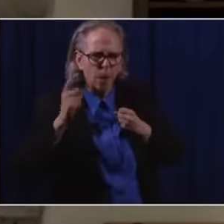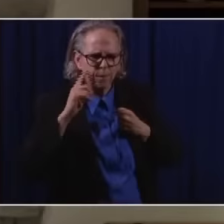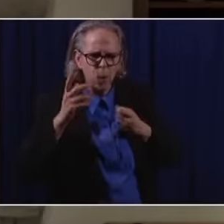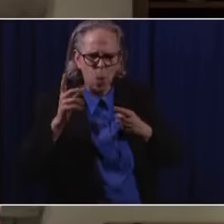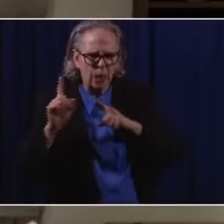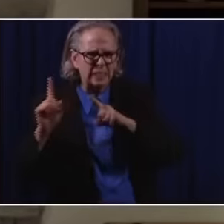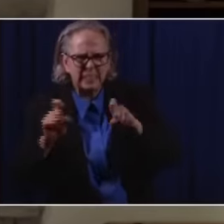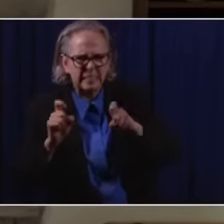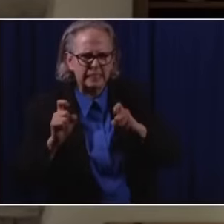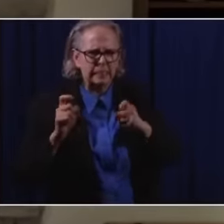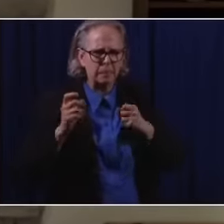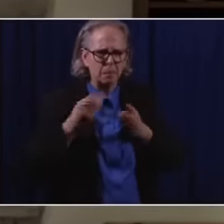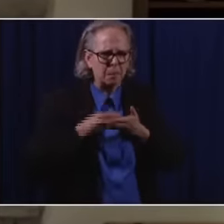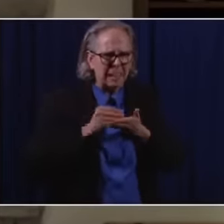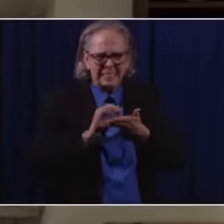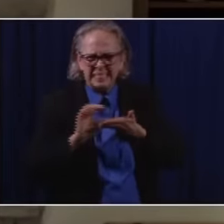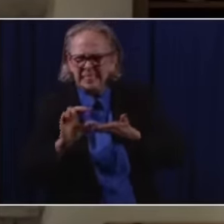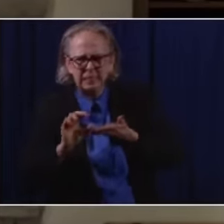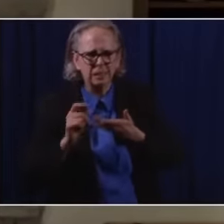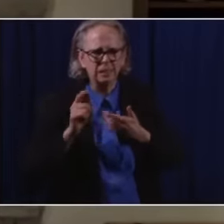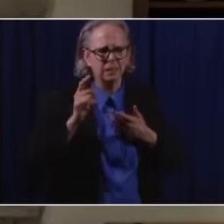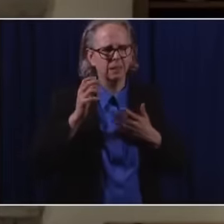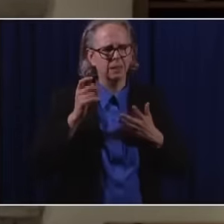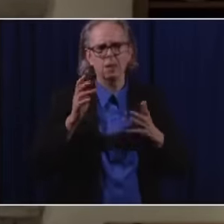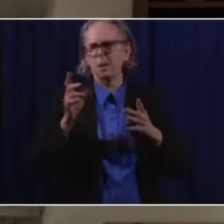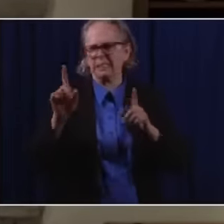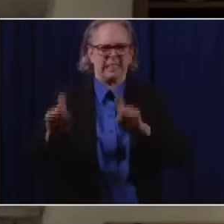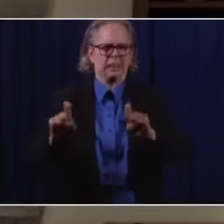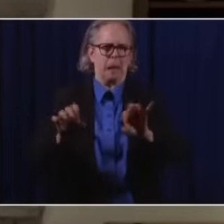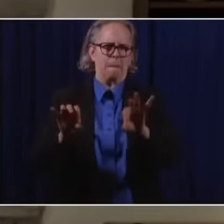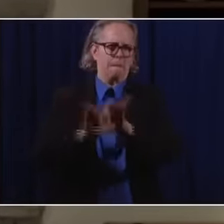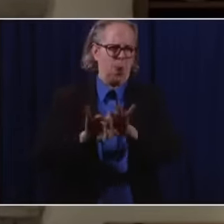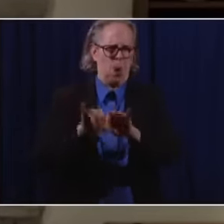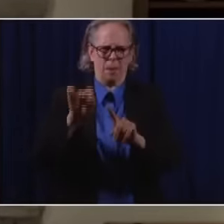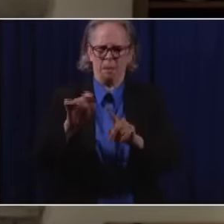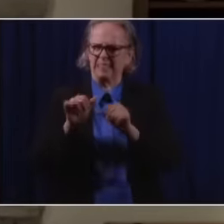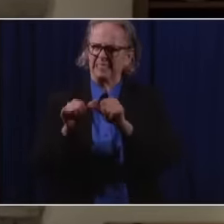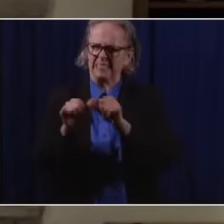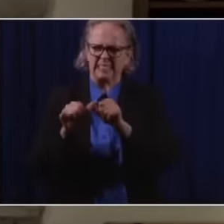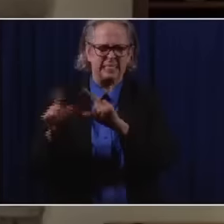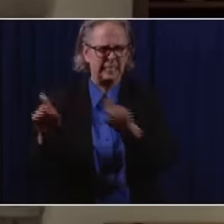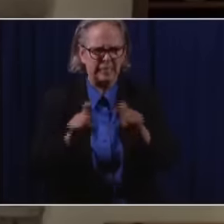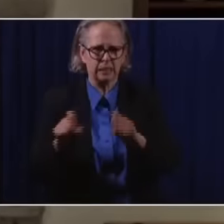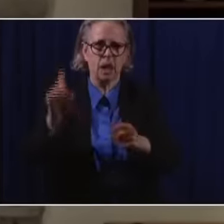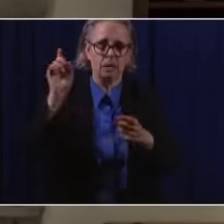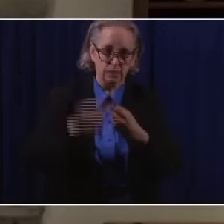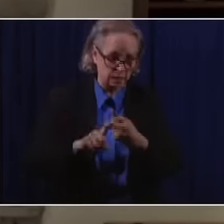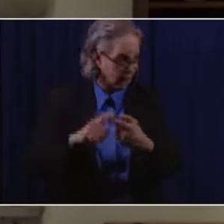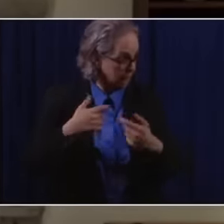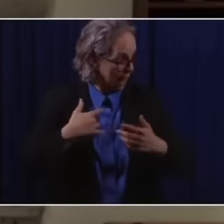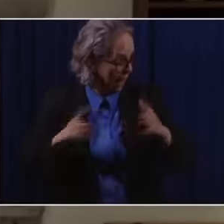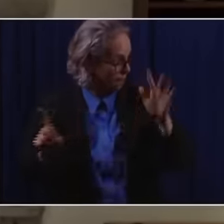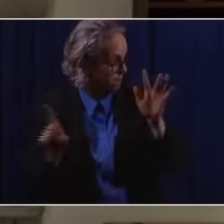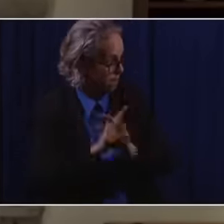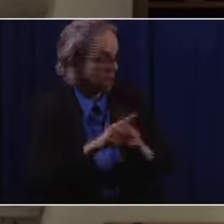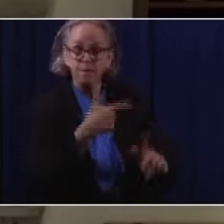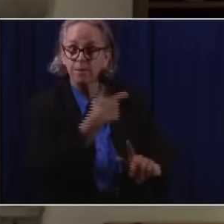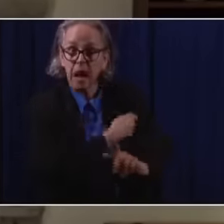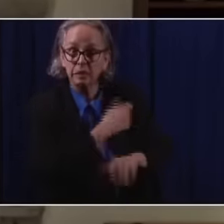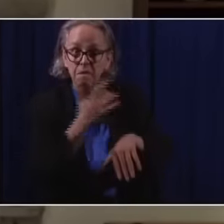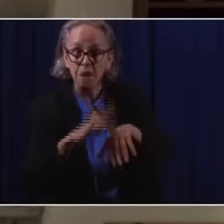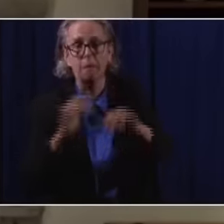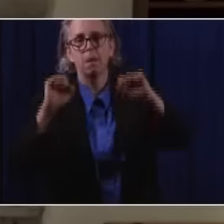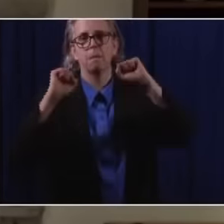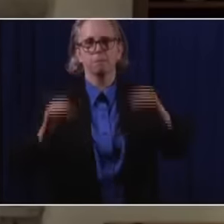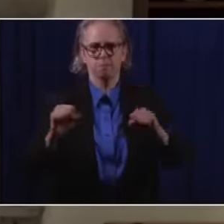going to come through, we think, through immunization. So we're balancing all these things in our minds. So what you're going to see us come out on